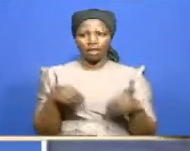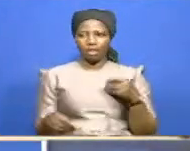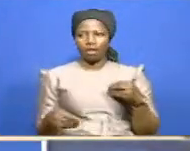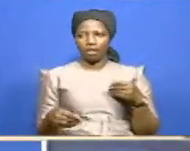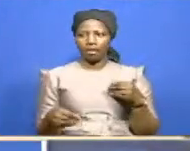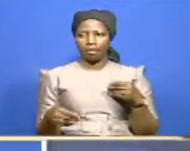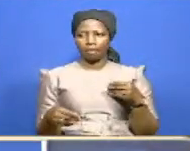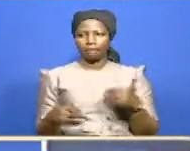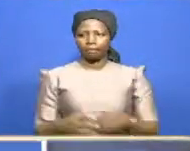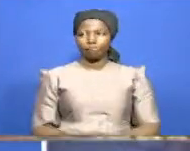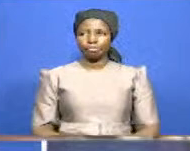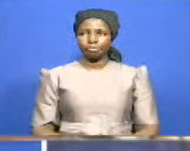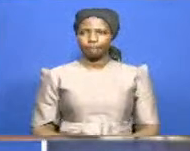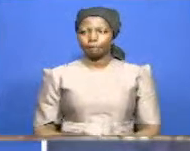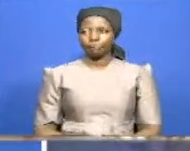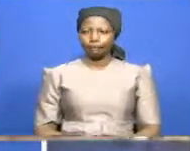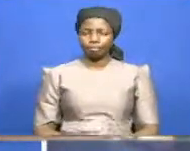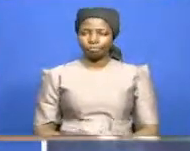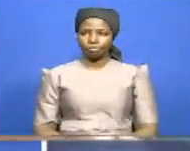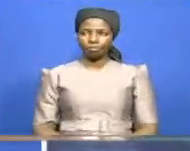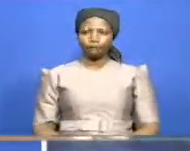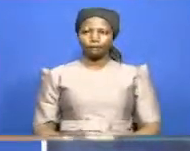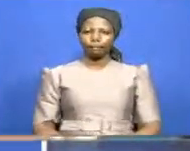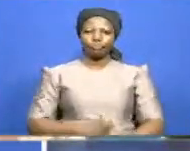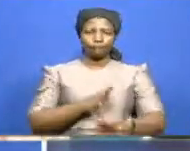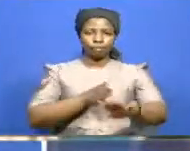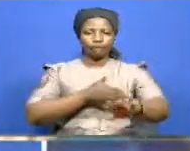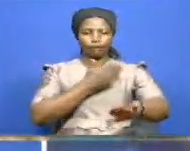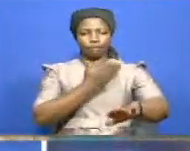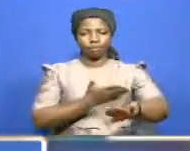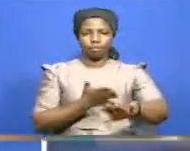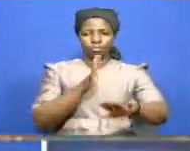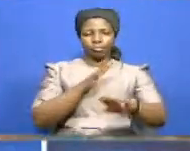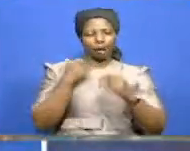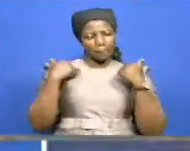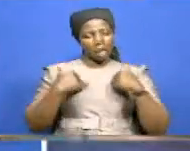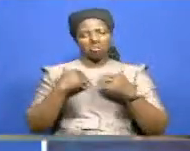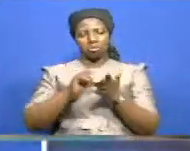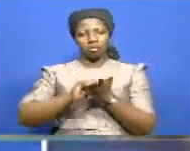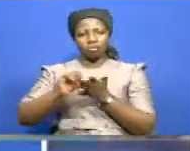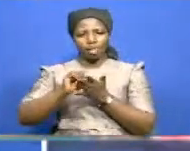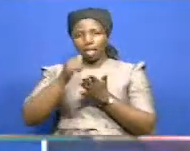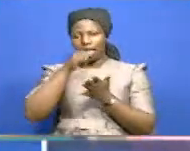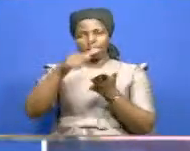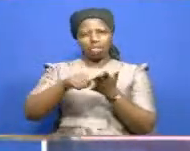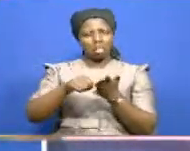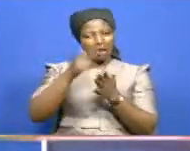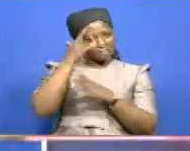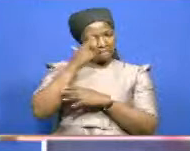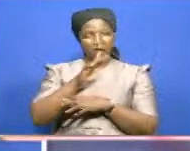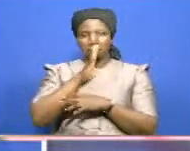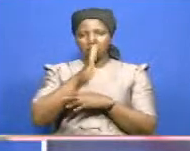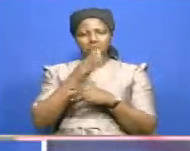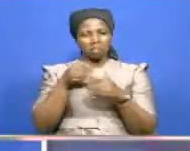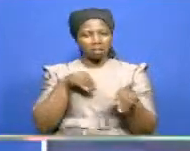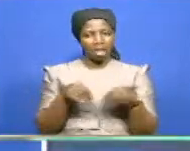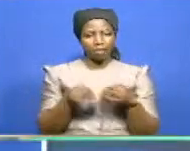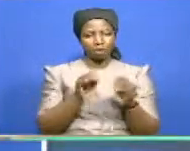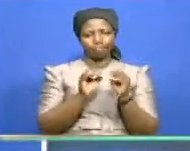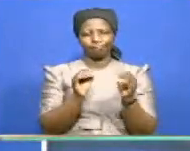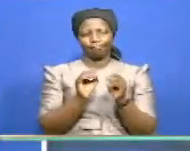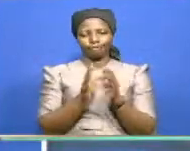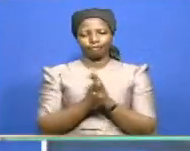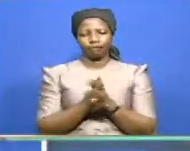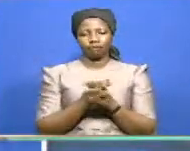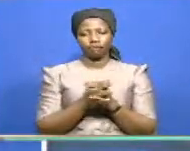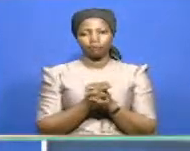Sikuandika barua ila sikuwaza ningetengwa mie yalivyosonga majira ndio kwenye kawacheko